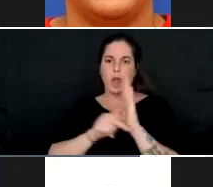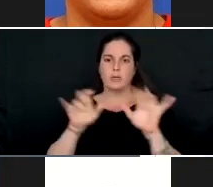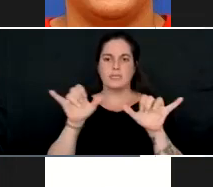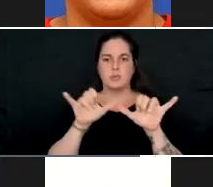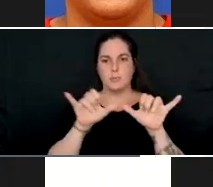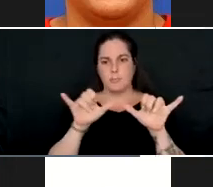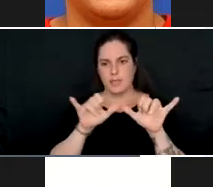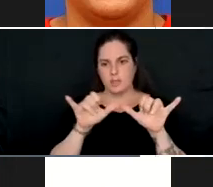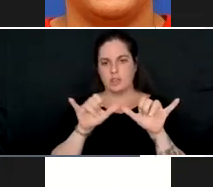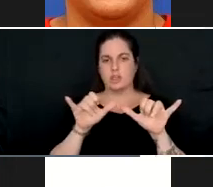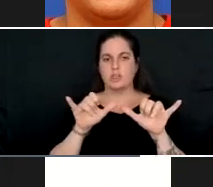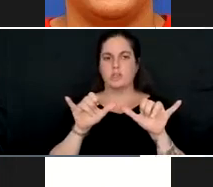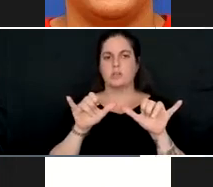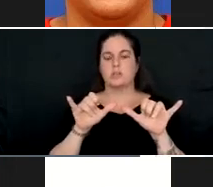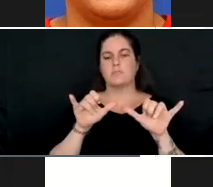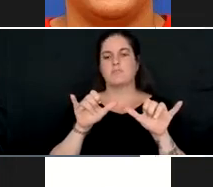besides period,